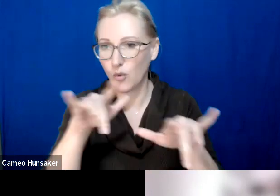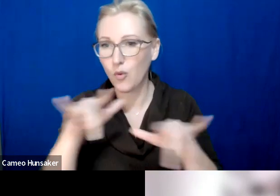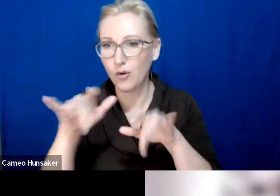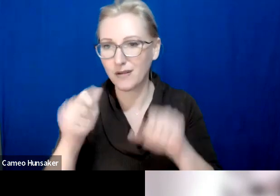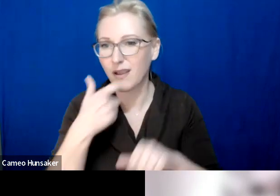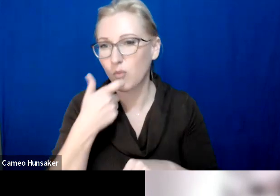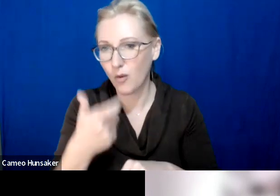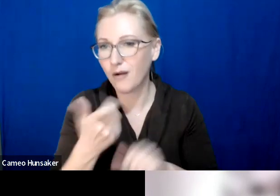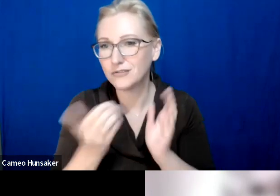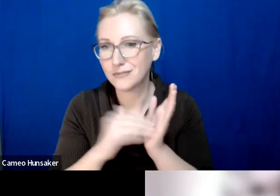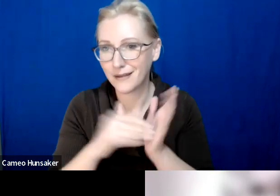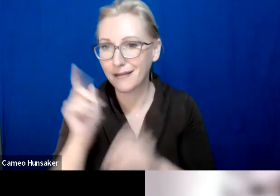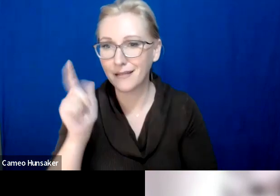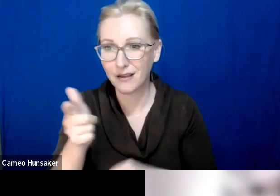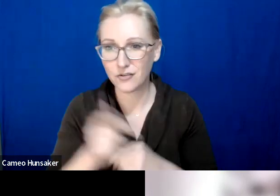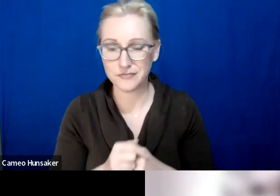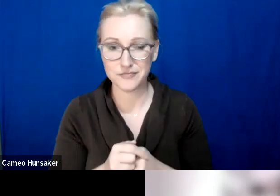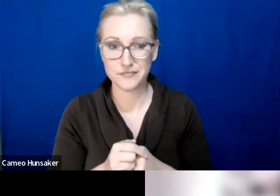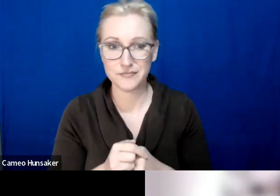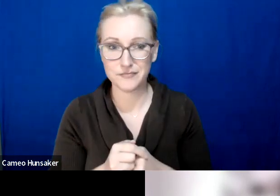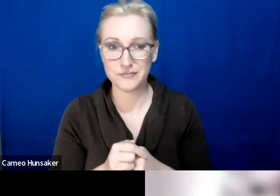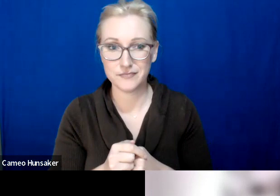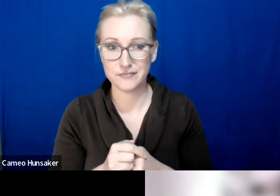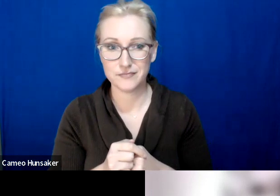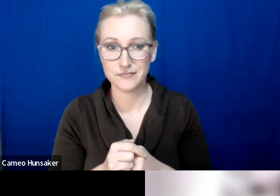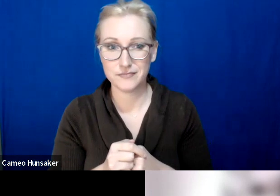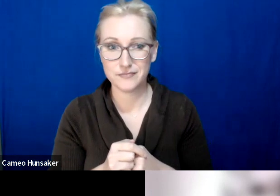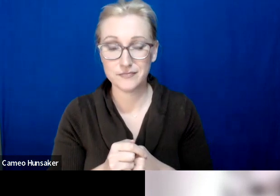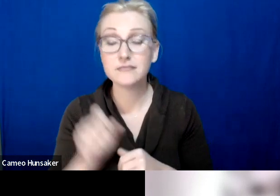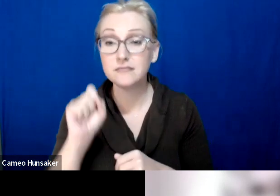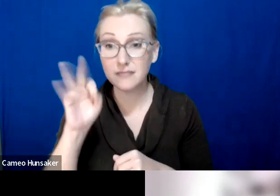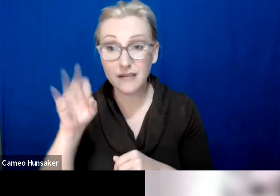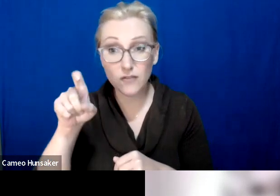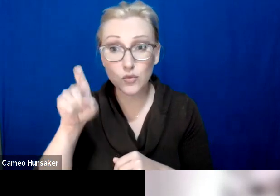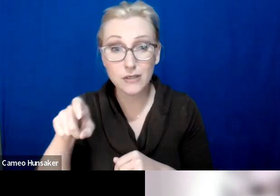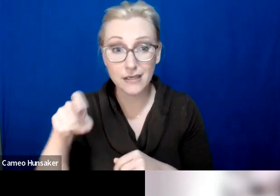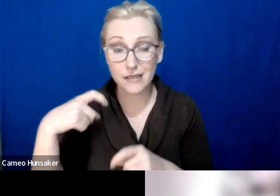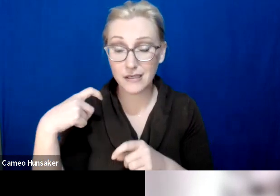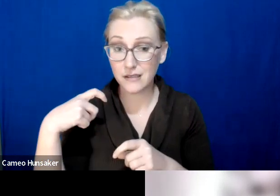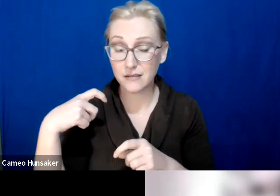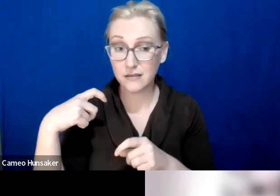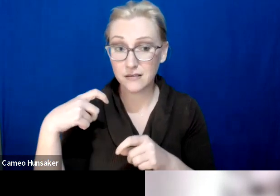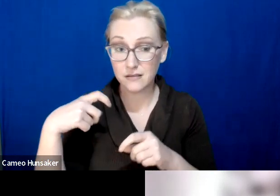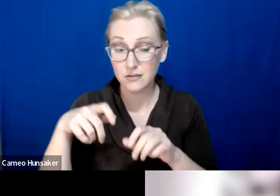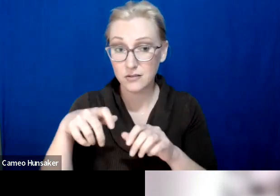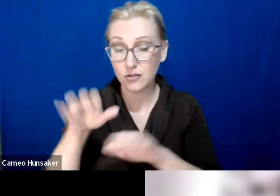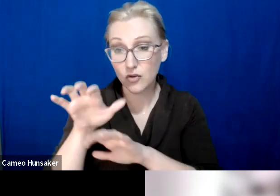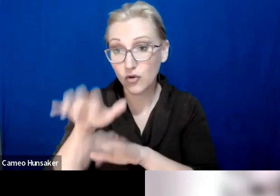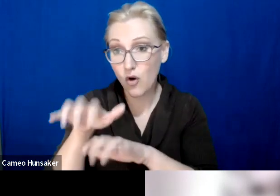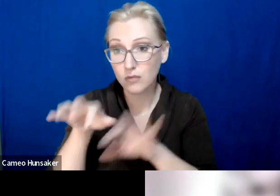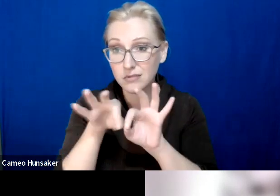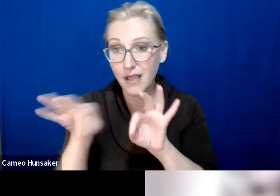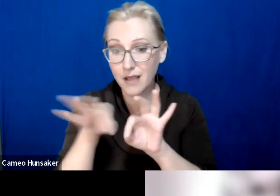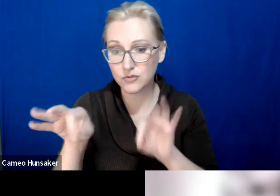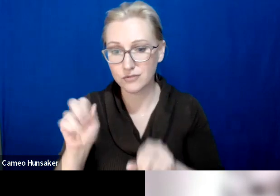If you have, again, those services, you can, those needs, you can enable the CART services down at the bottom of your